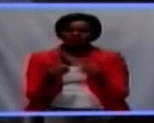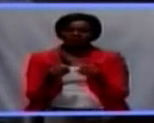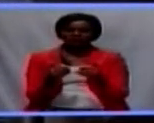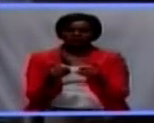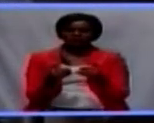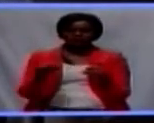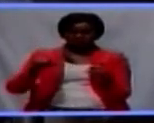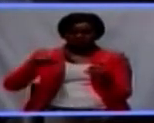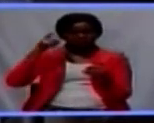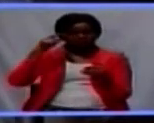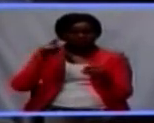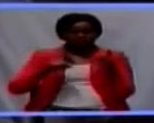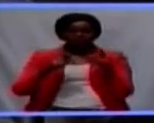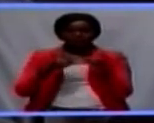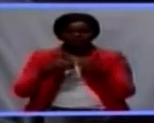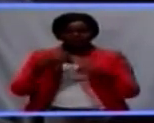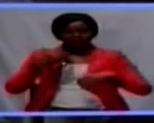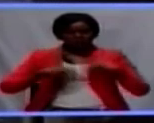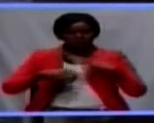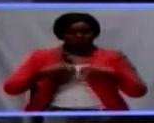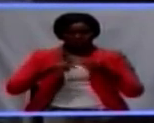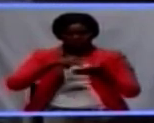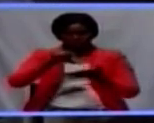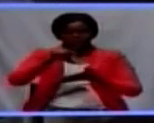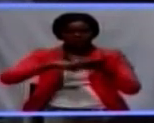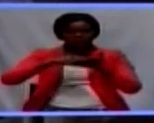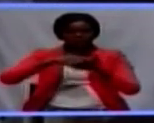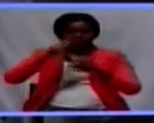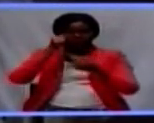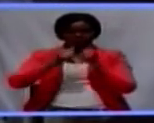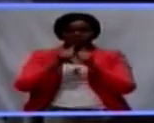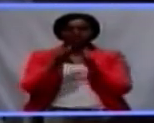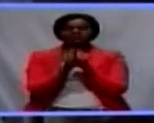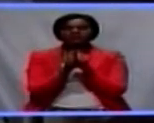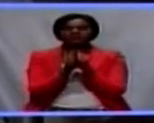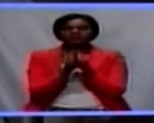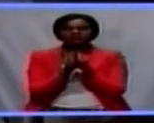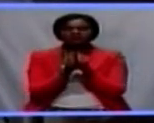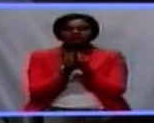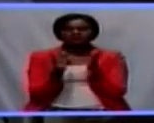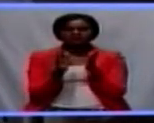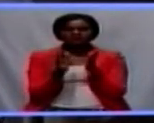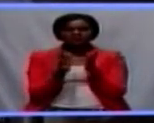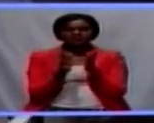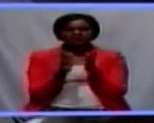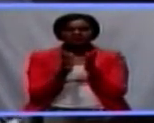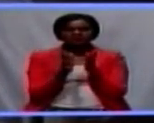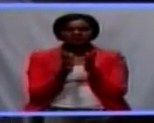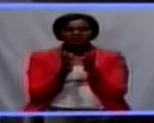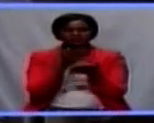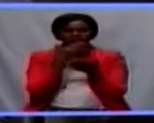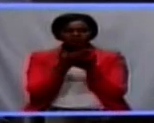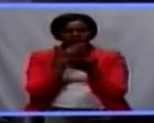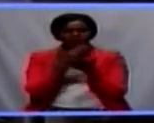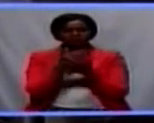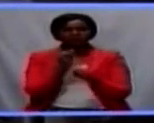the need for people to have the desire, you know, to pay taxes because without, you know, the amenities, have you done a good job, you